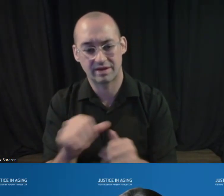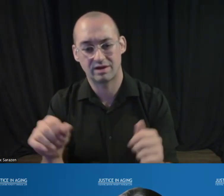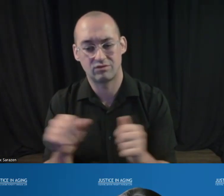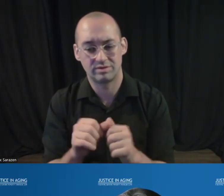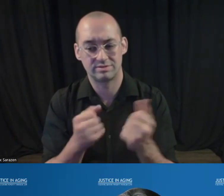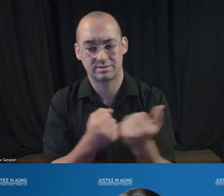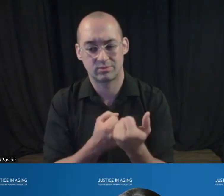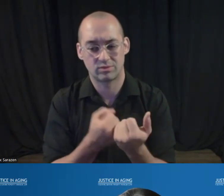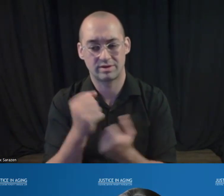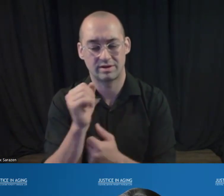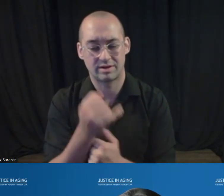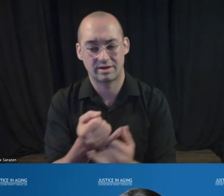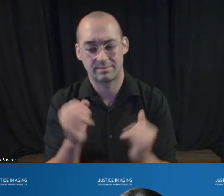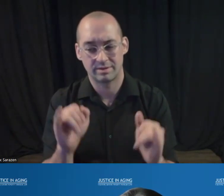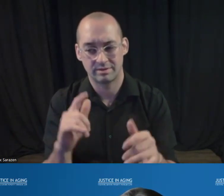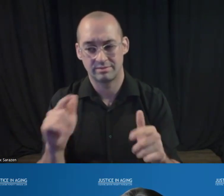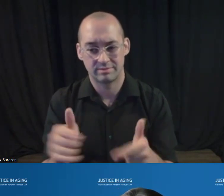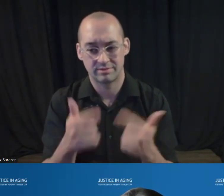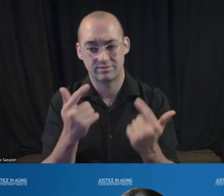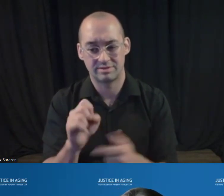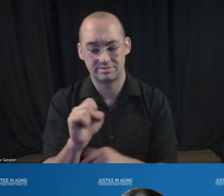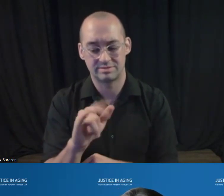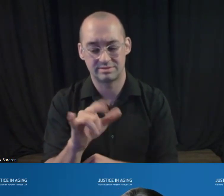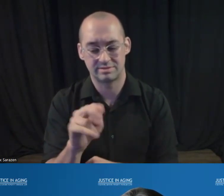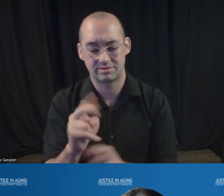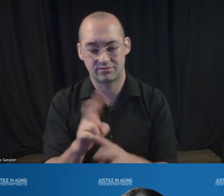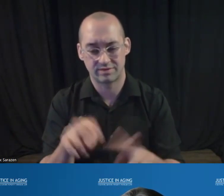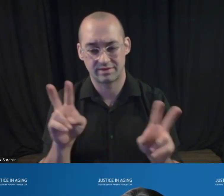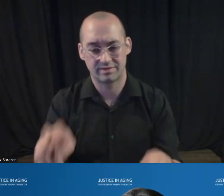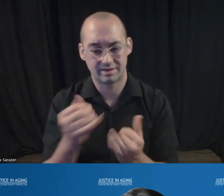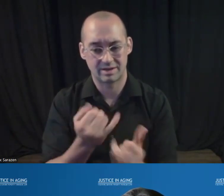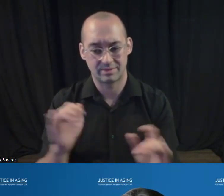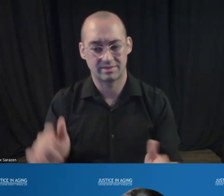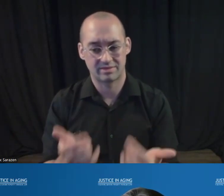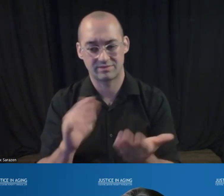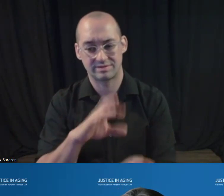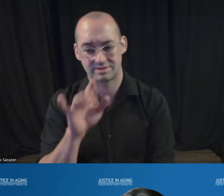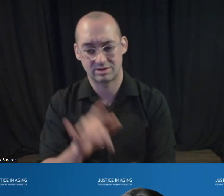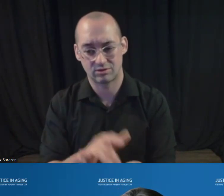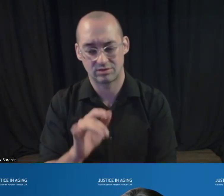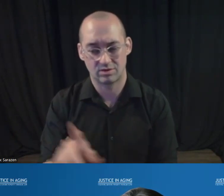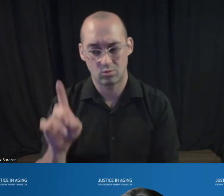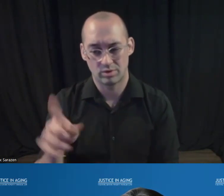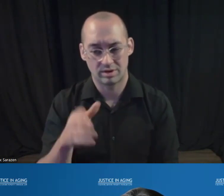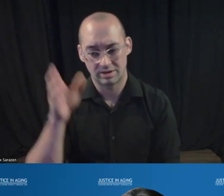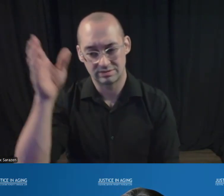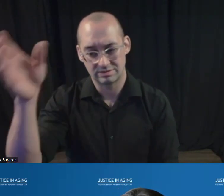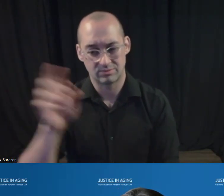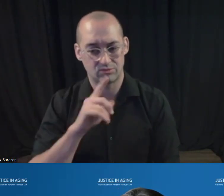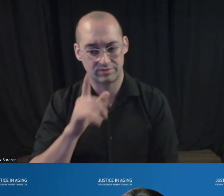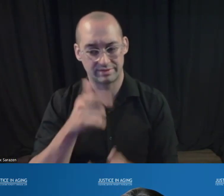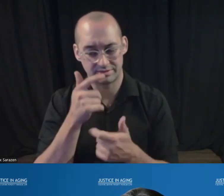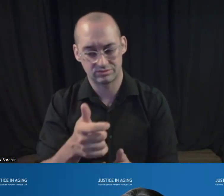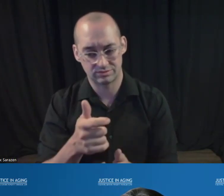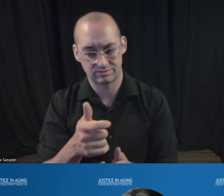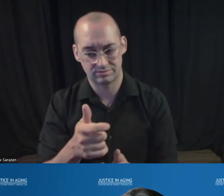of the Silicon Valley Independent Living Center. But one concept that we're really interested in, that